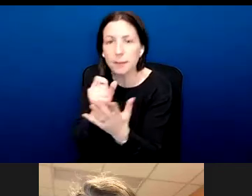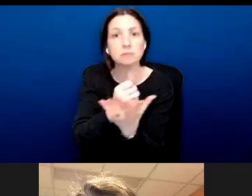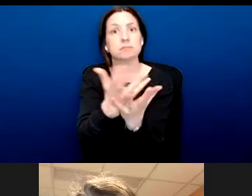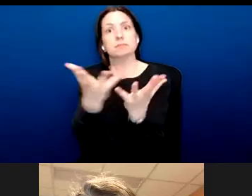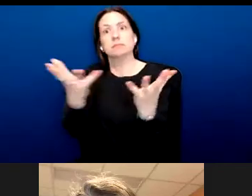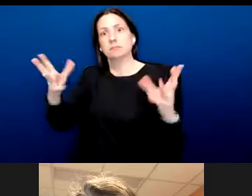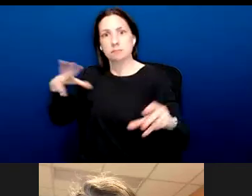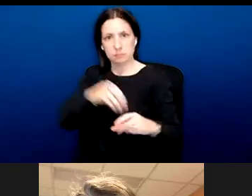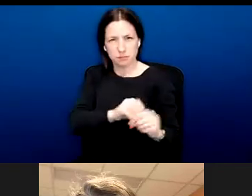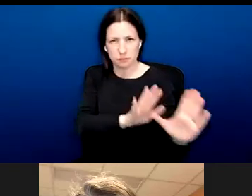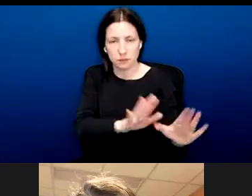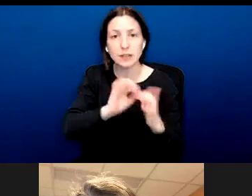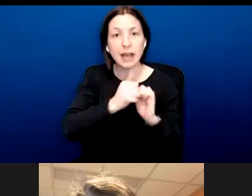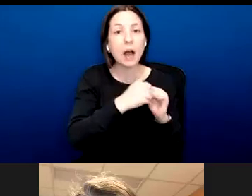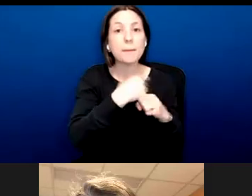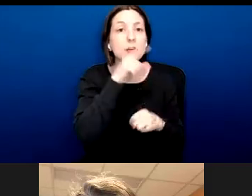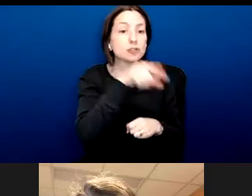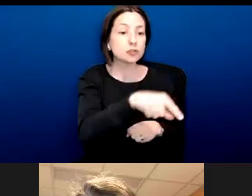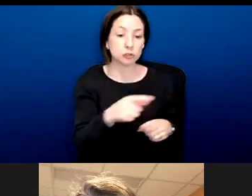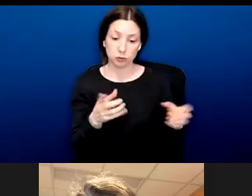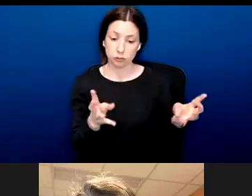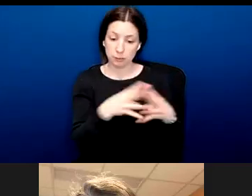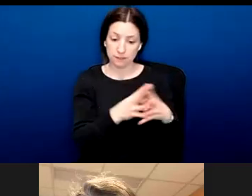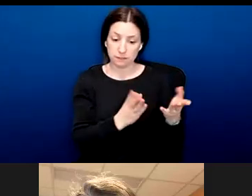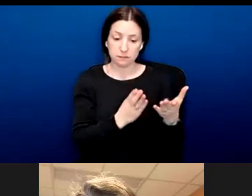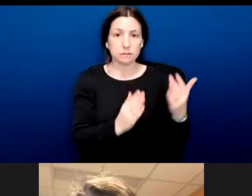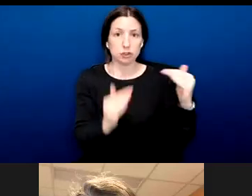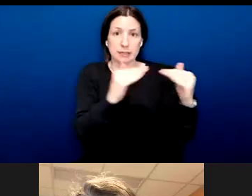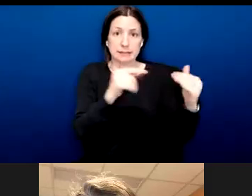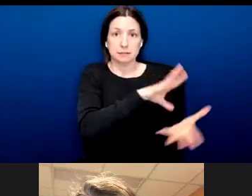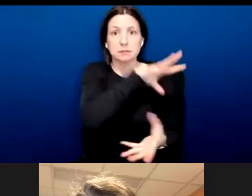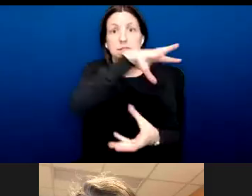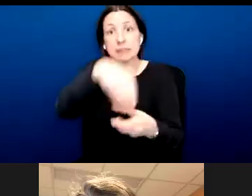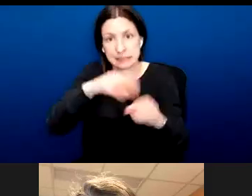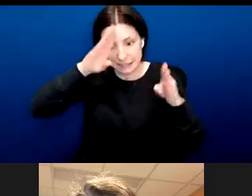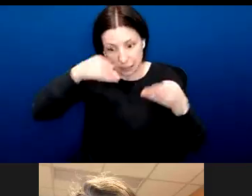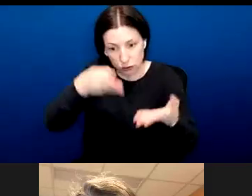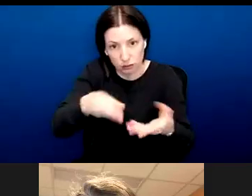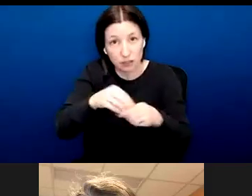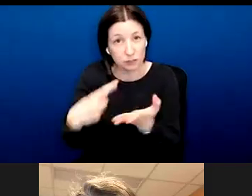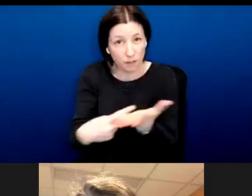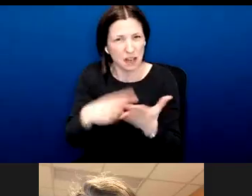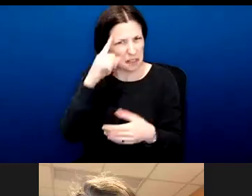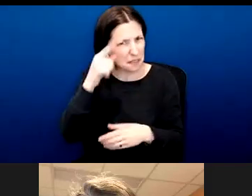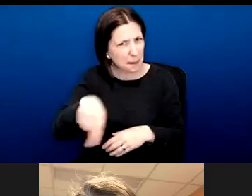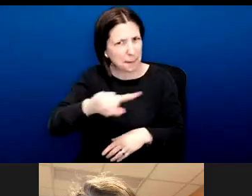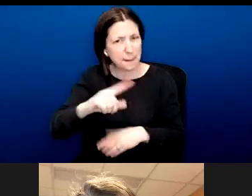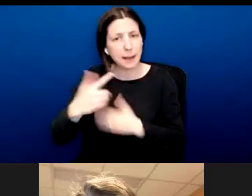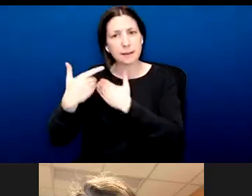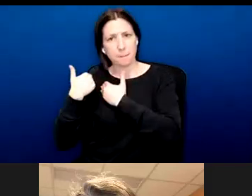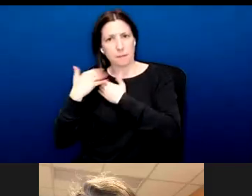justice is centered in these conversations, I think it's largely incumbent upon us as social media